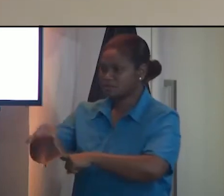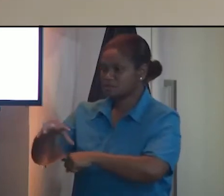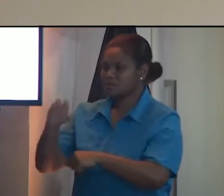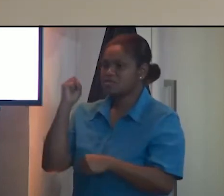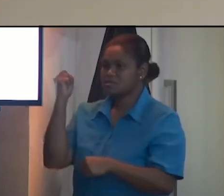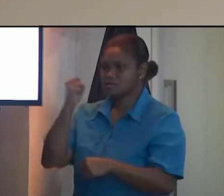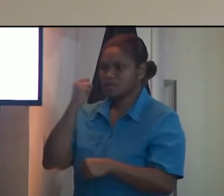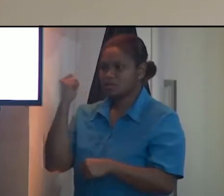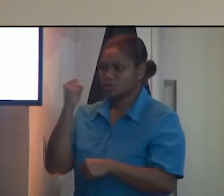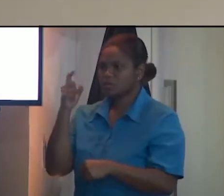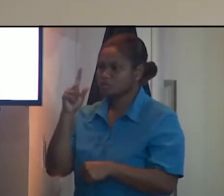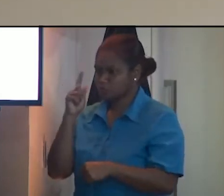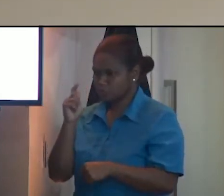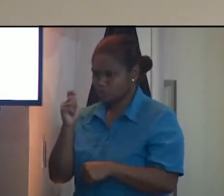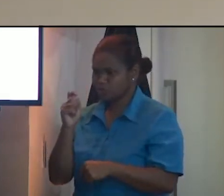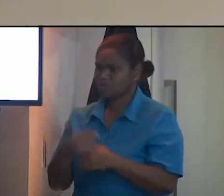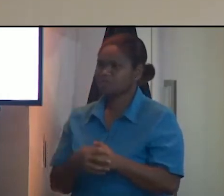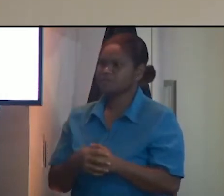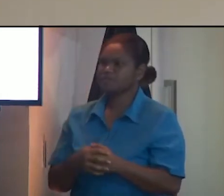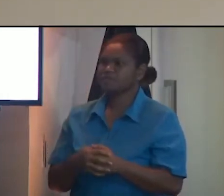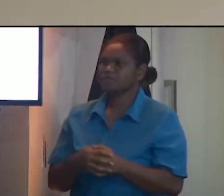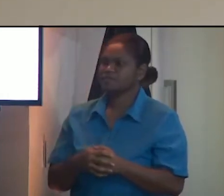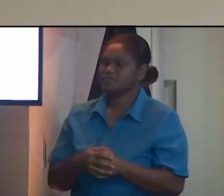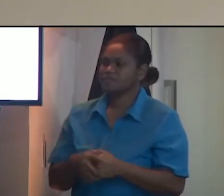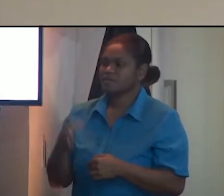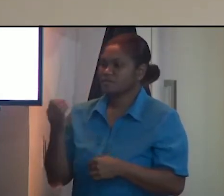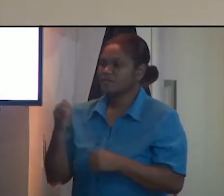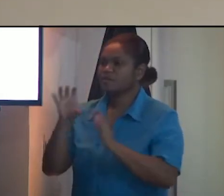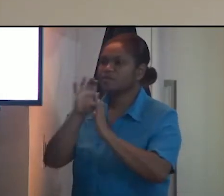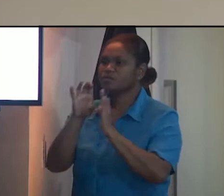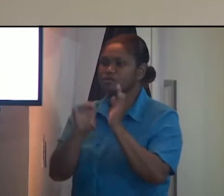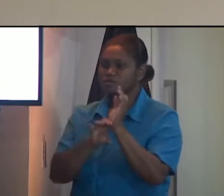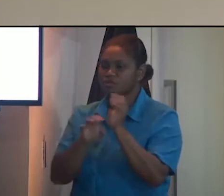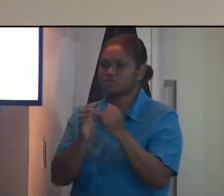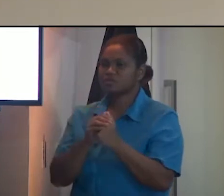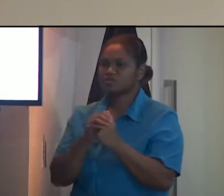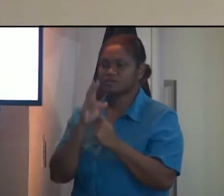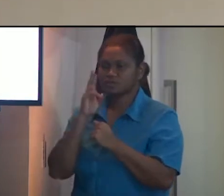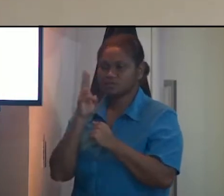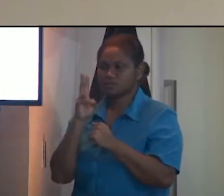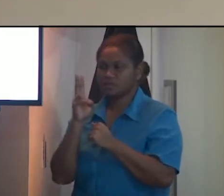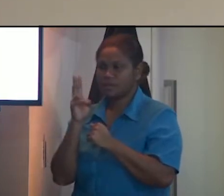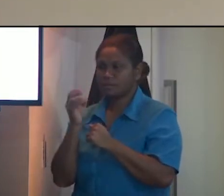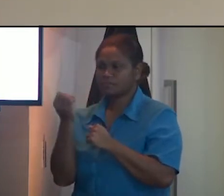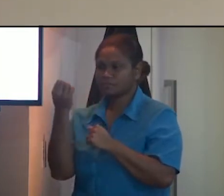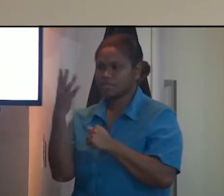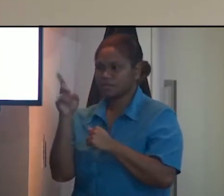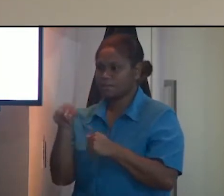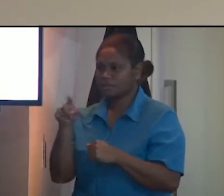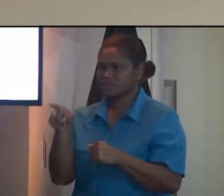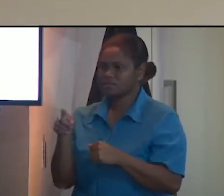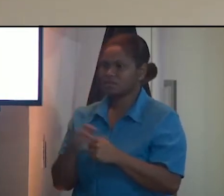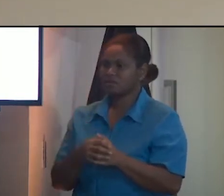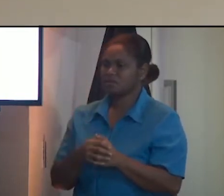the safety net model, where the constitution requires that the parliament must have 10% of women. They have 50 members in parliament,